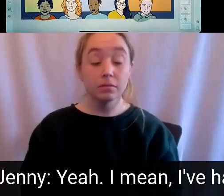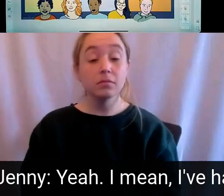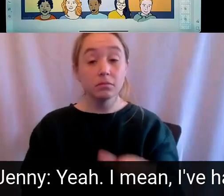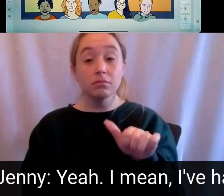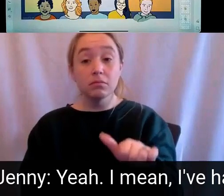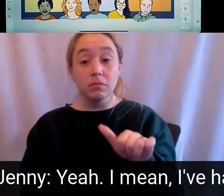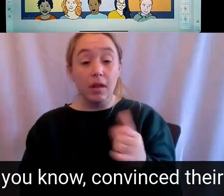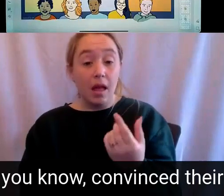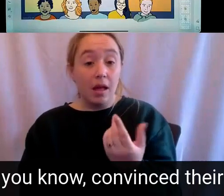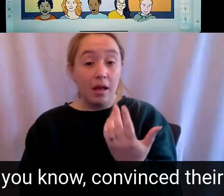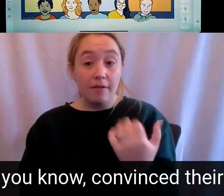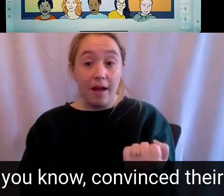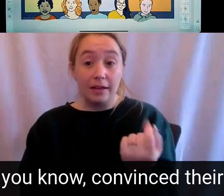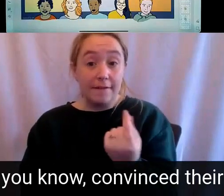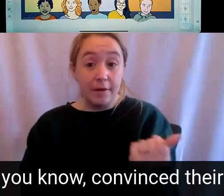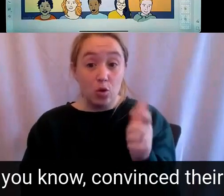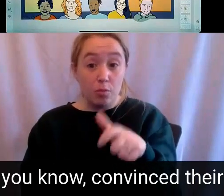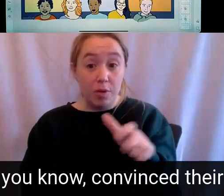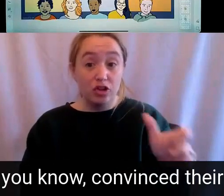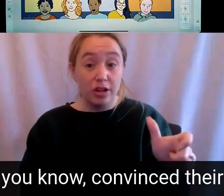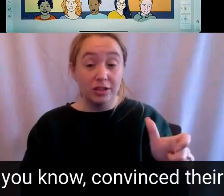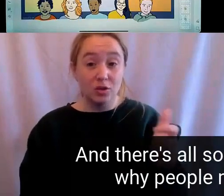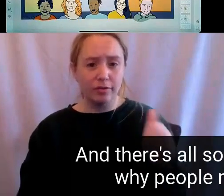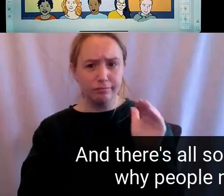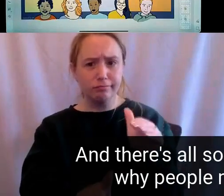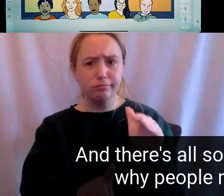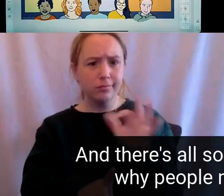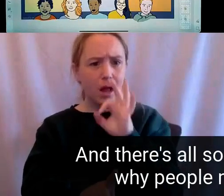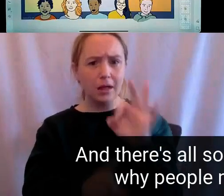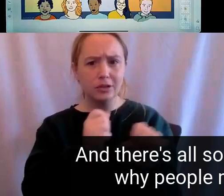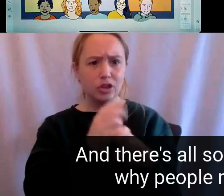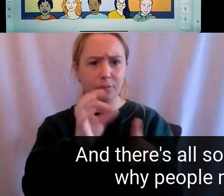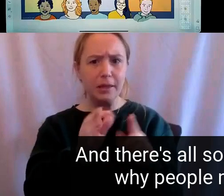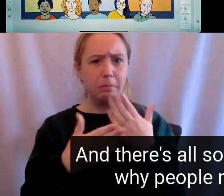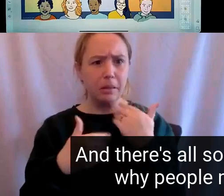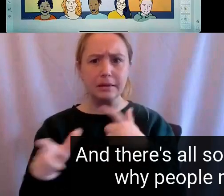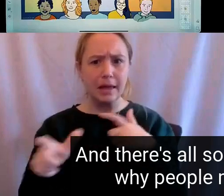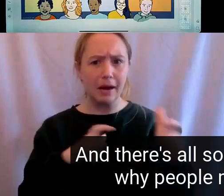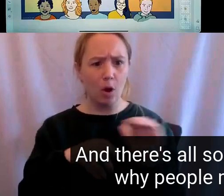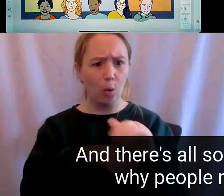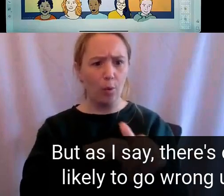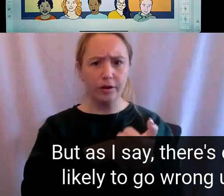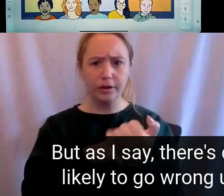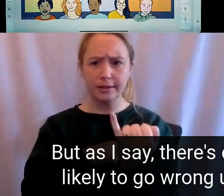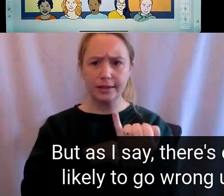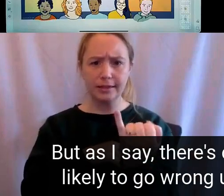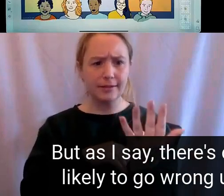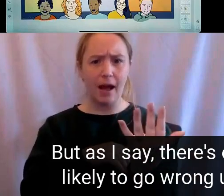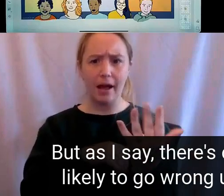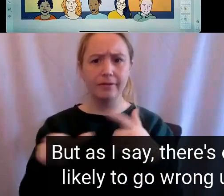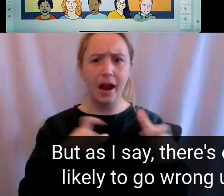who've really, you know, convinced their GP to carry on screening them. And there's all sorts of different reasons why people might feel like that. But as I